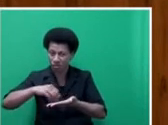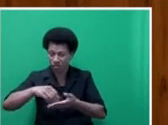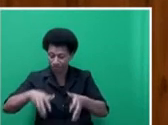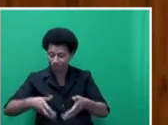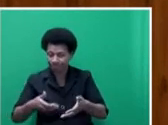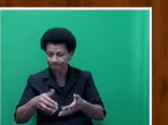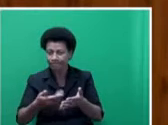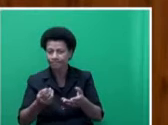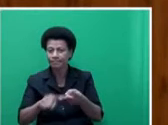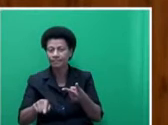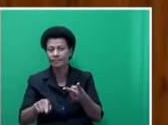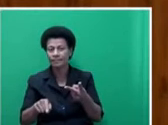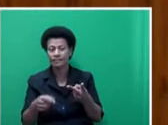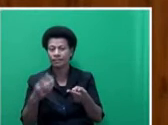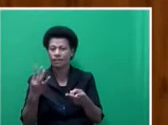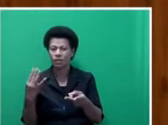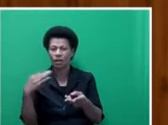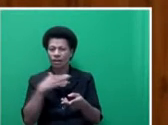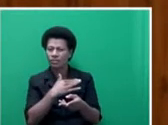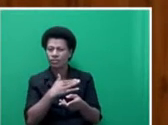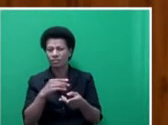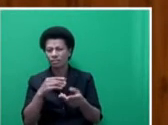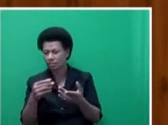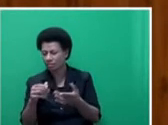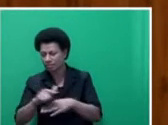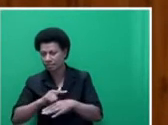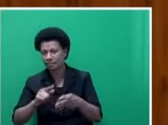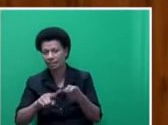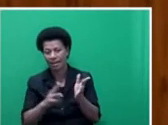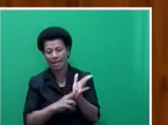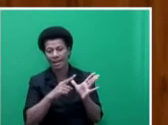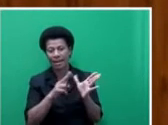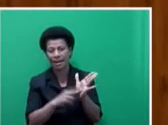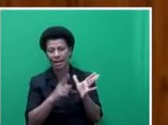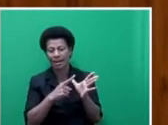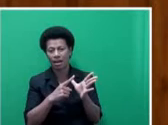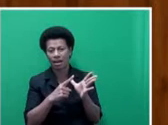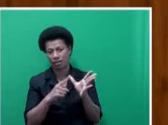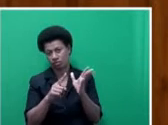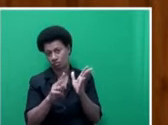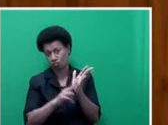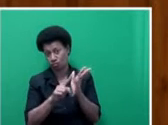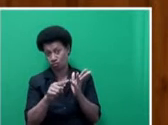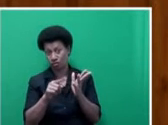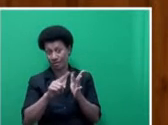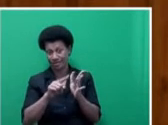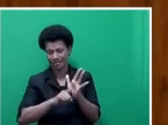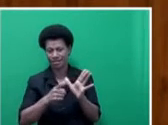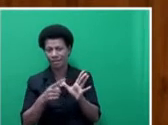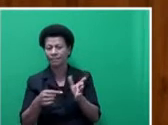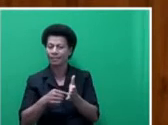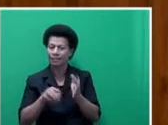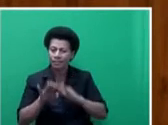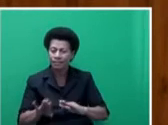480 holding lands. Nananu Ra. National Springs, Nananu Talevu. Equatorial